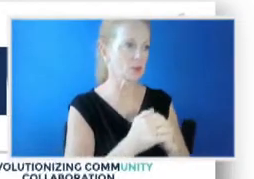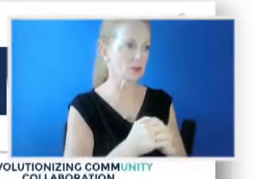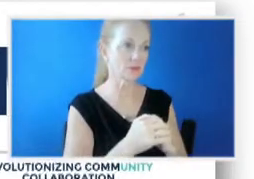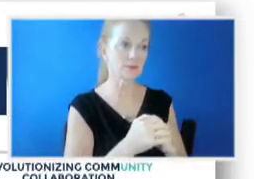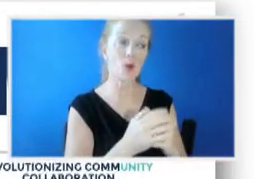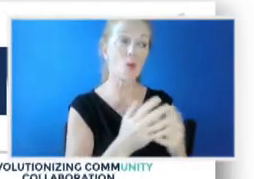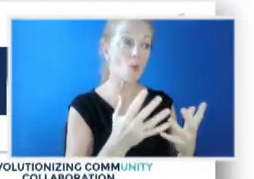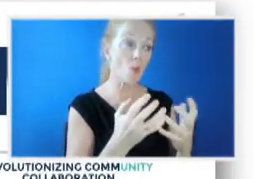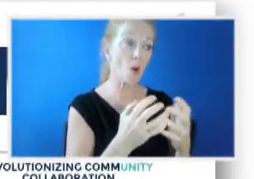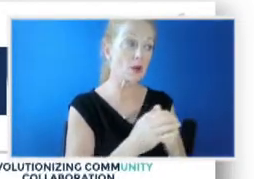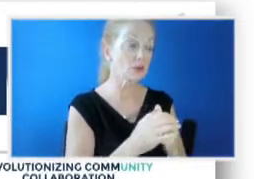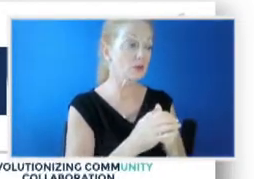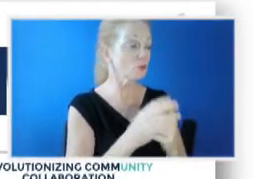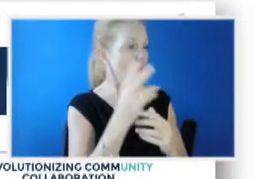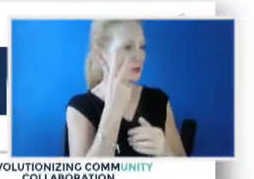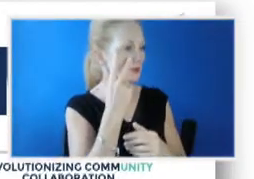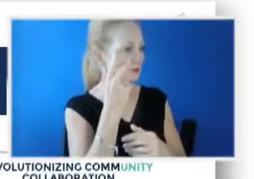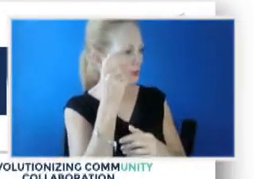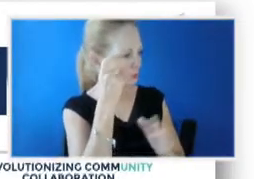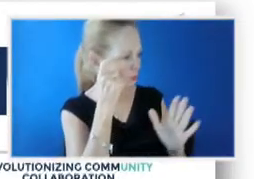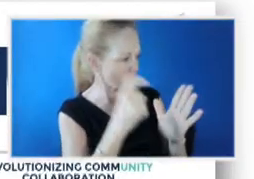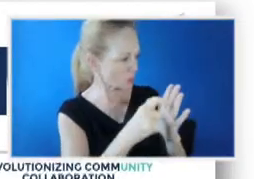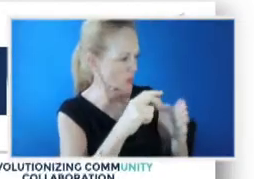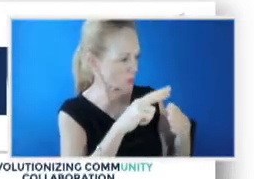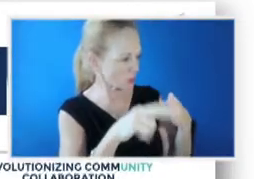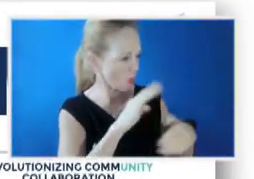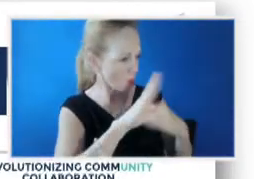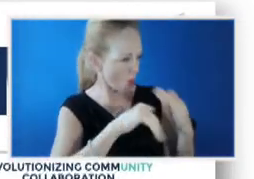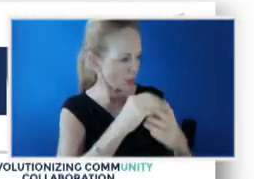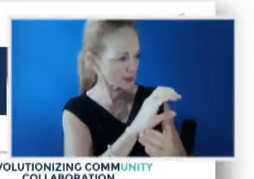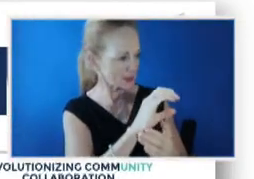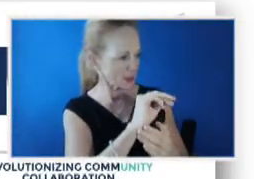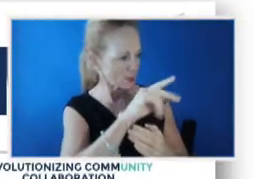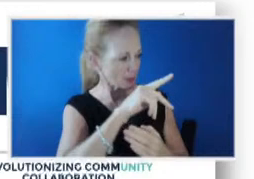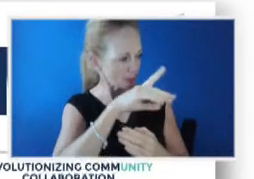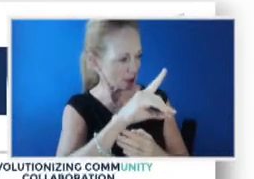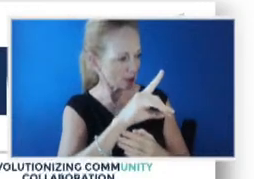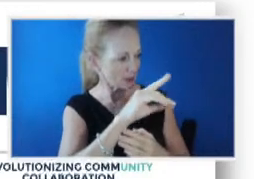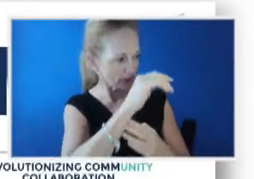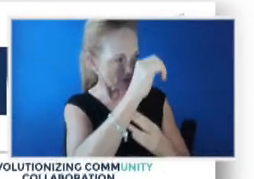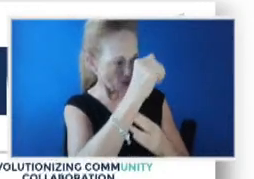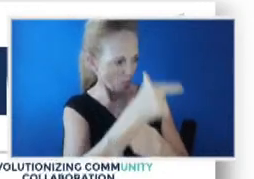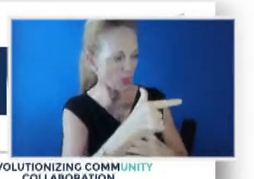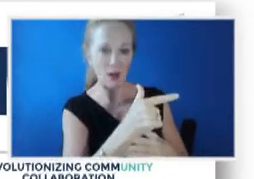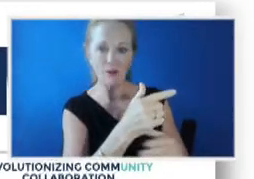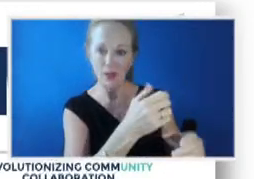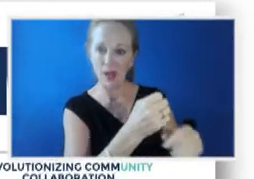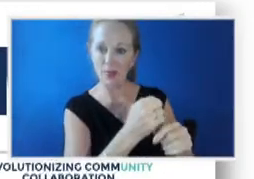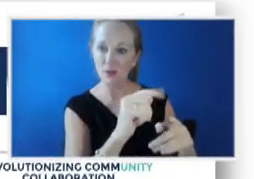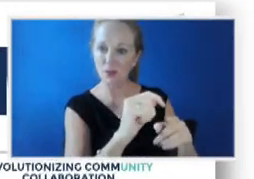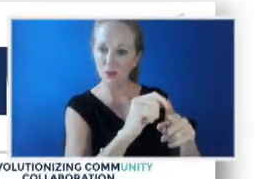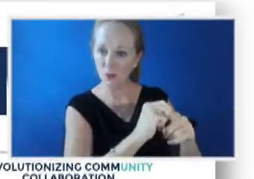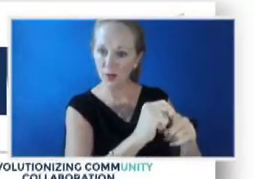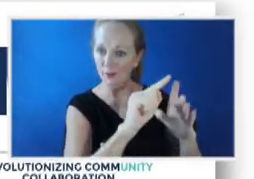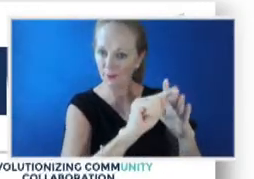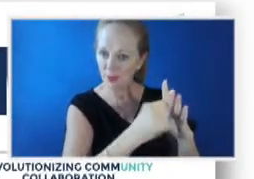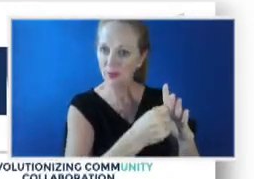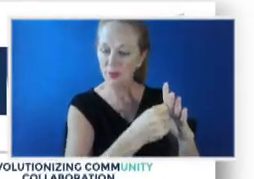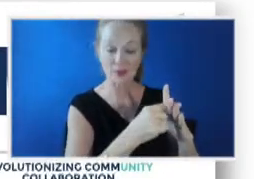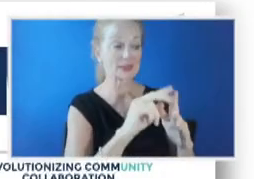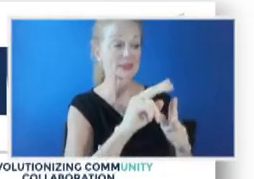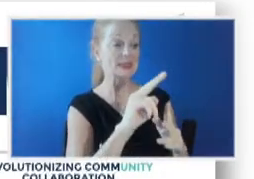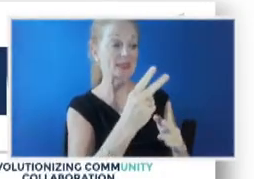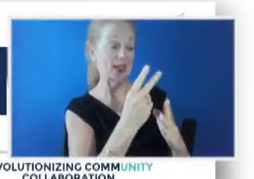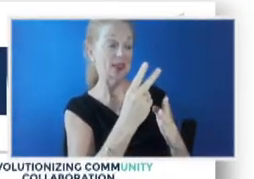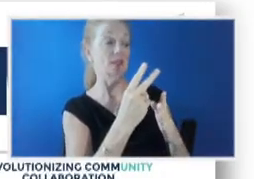you look at some of the results. We have all of our CMPD officers have received the initial training, and we're launching the second phase of this training this month,